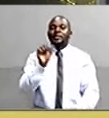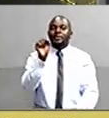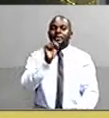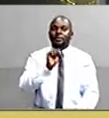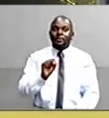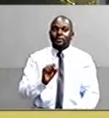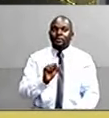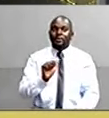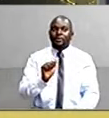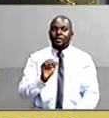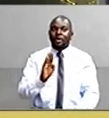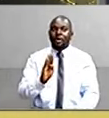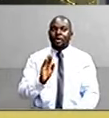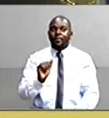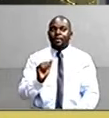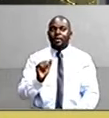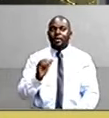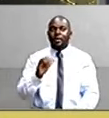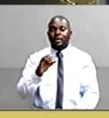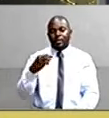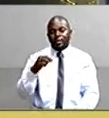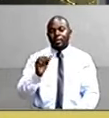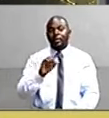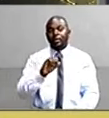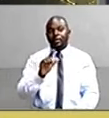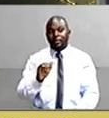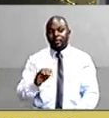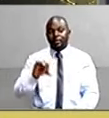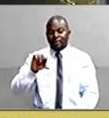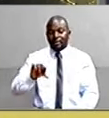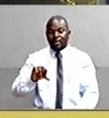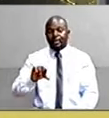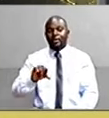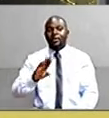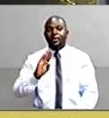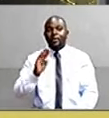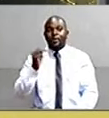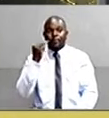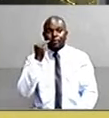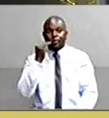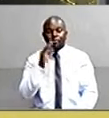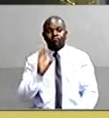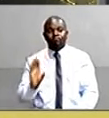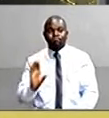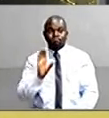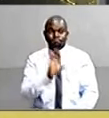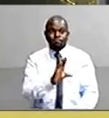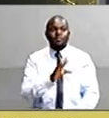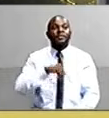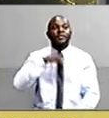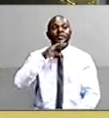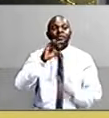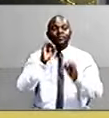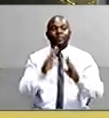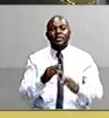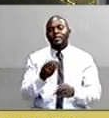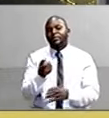Wakiso District Natural Resource Officer, says the 9 million given to the whole district is not enough, plus inadequate